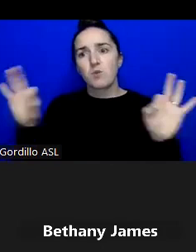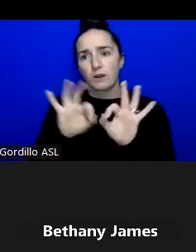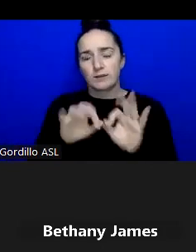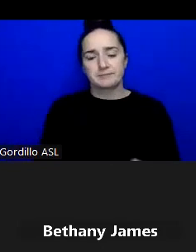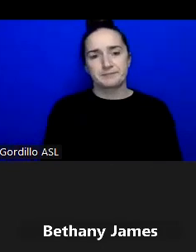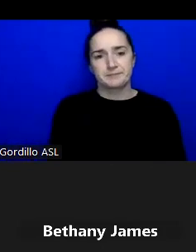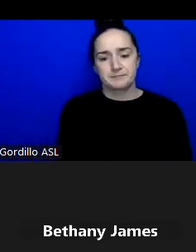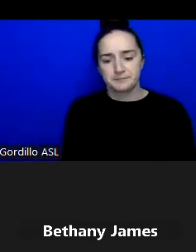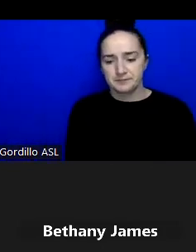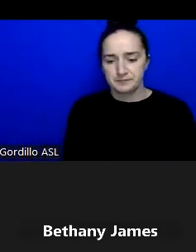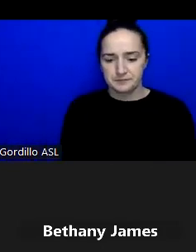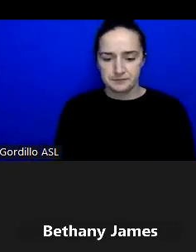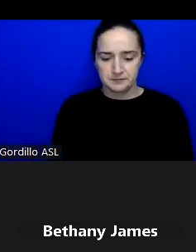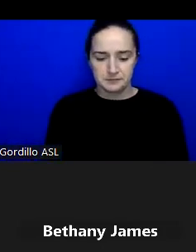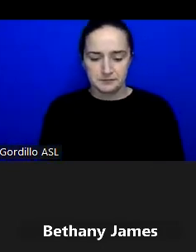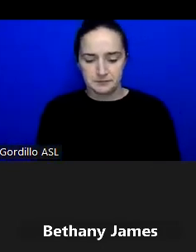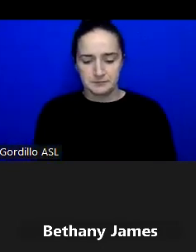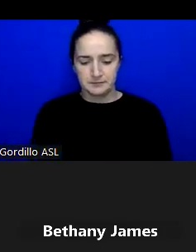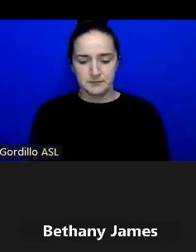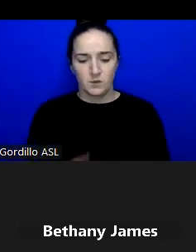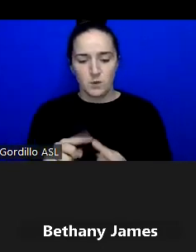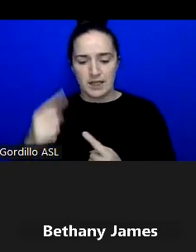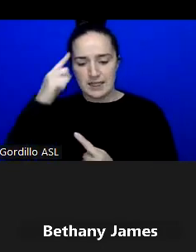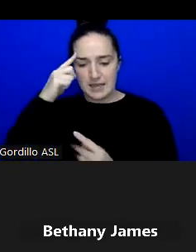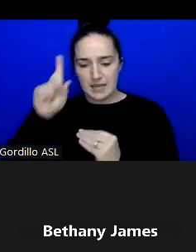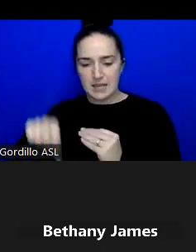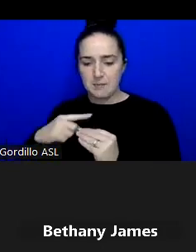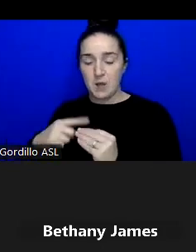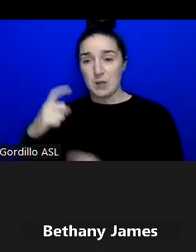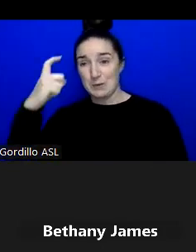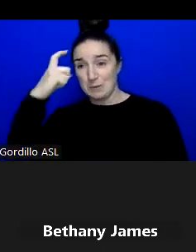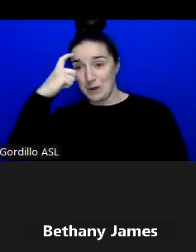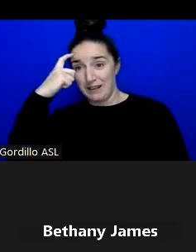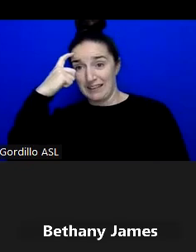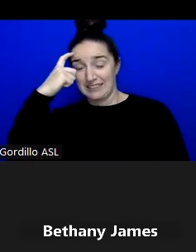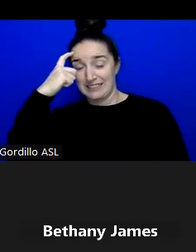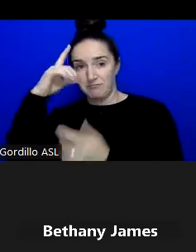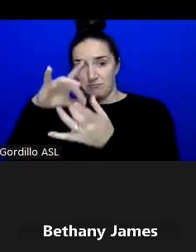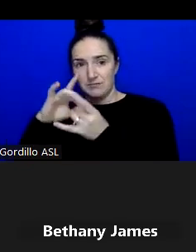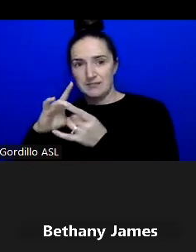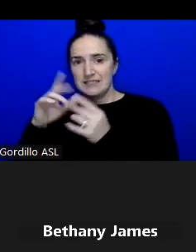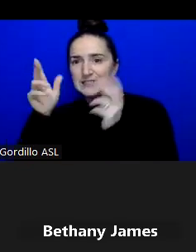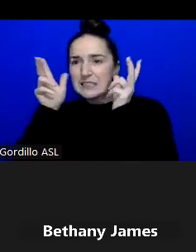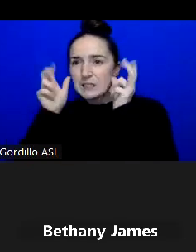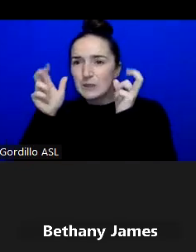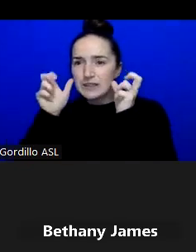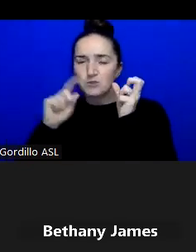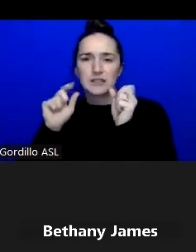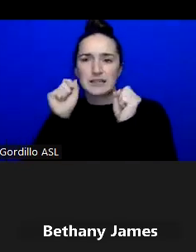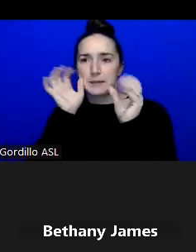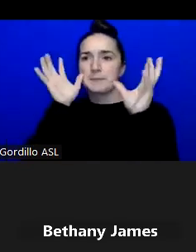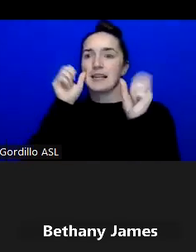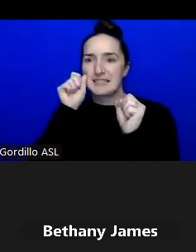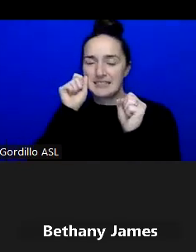our hearing, the brain is pretty amazing to me, and hearing occurs really across